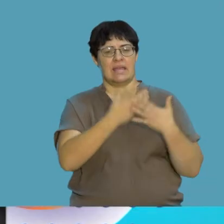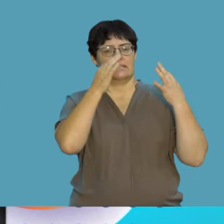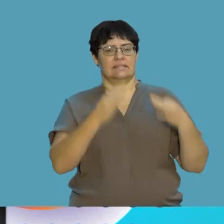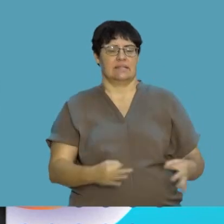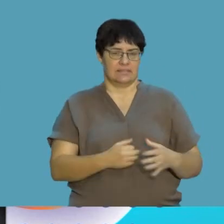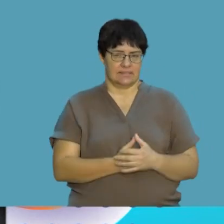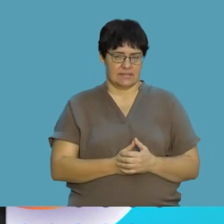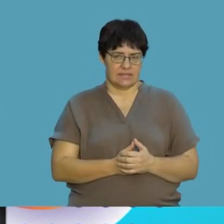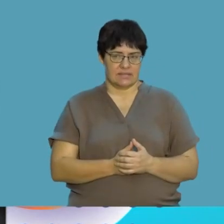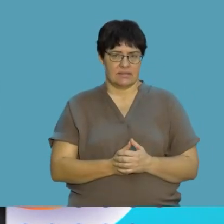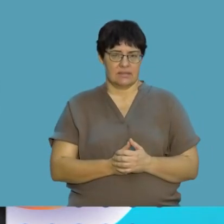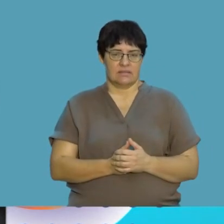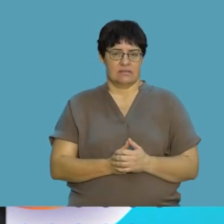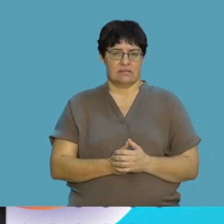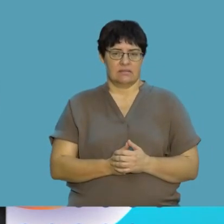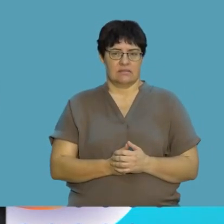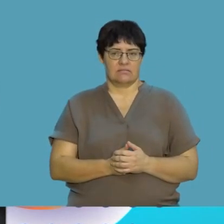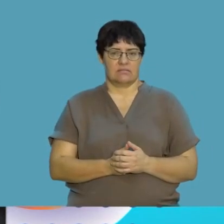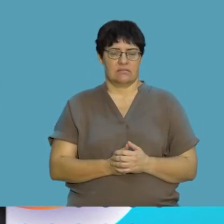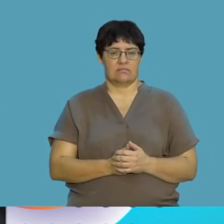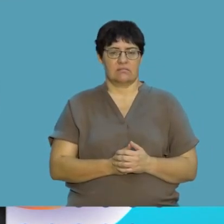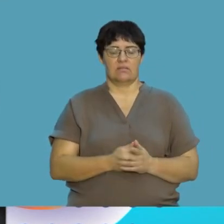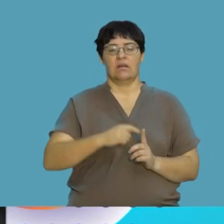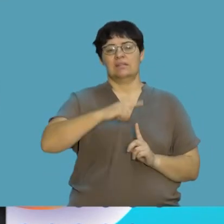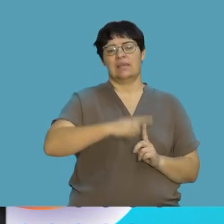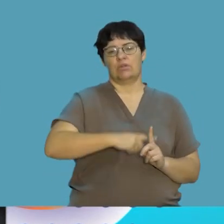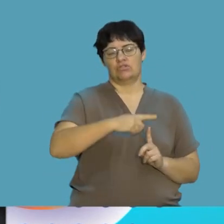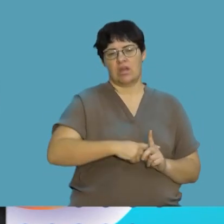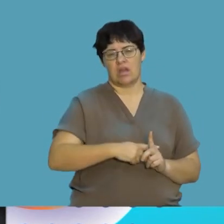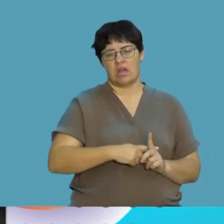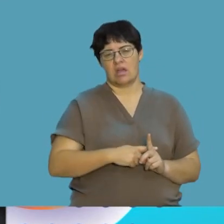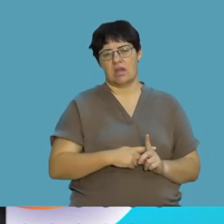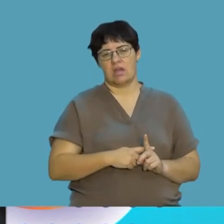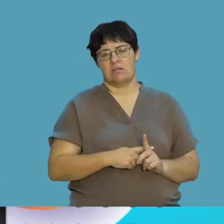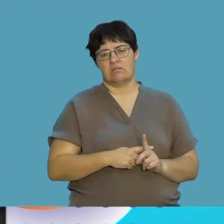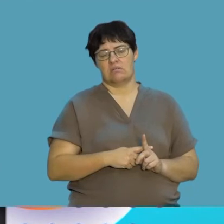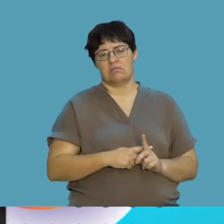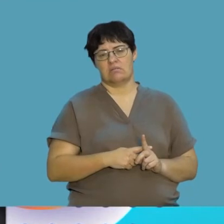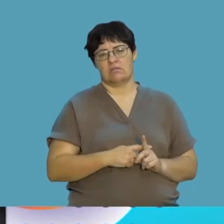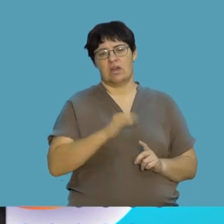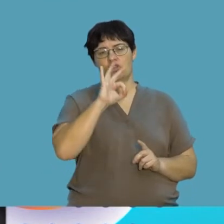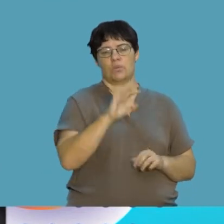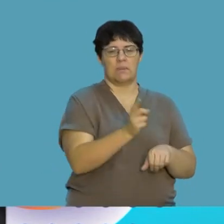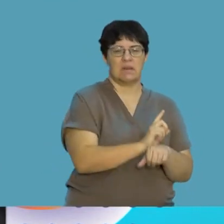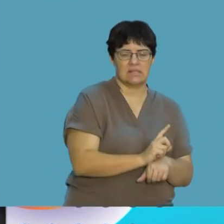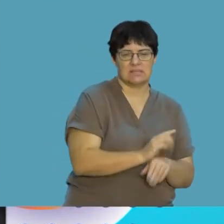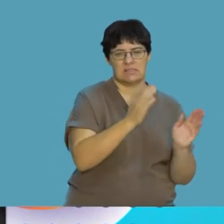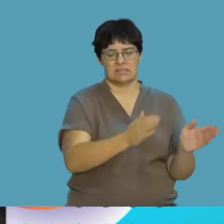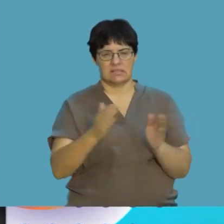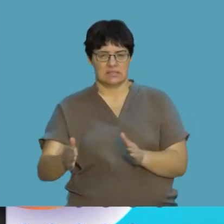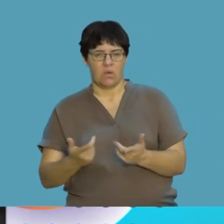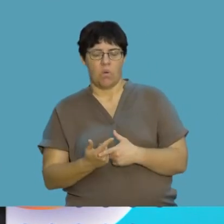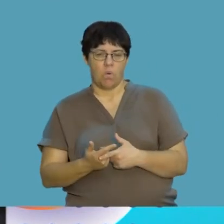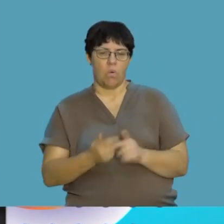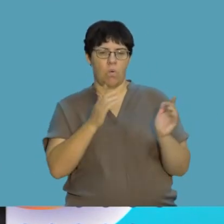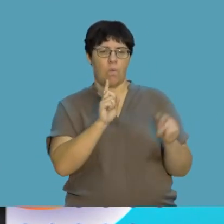to say, okay, we'll take the temperature reading within every 3 minutes or every minute in time interval. So